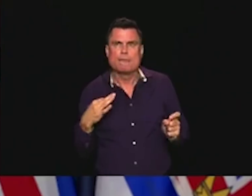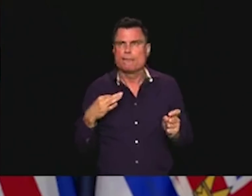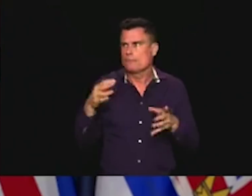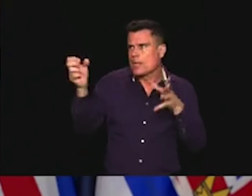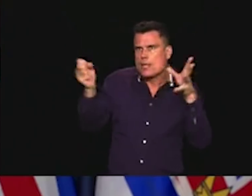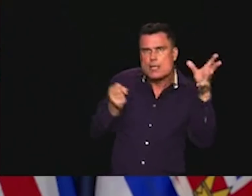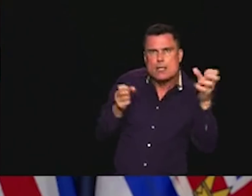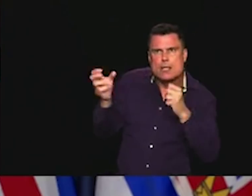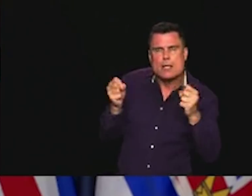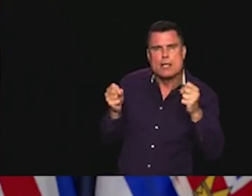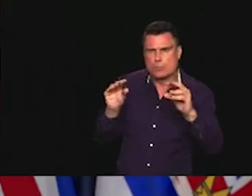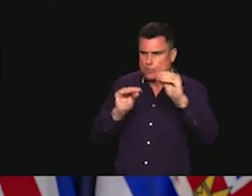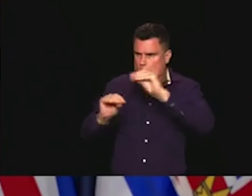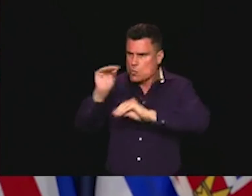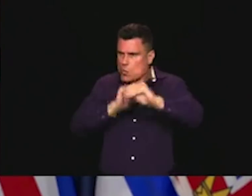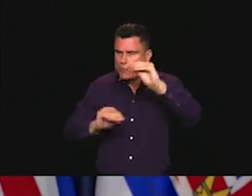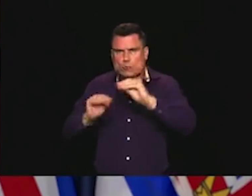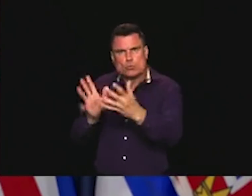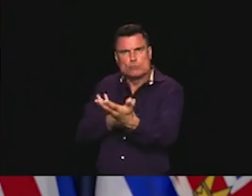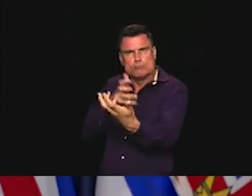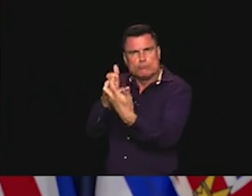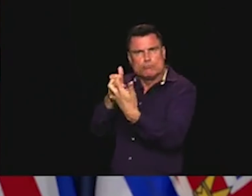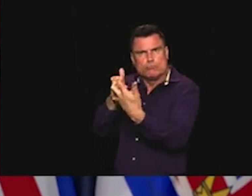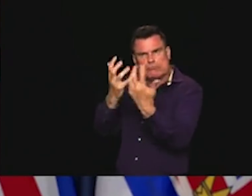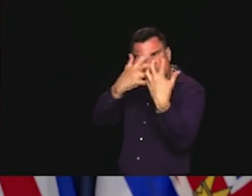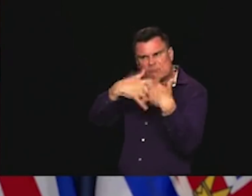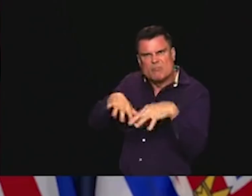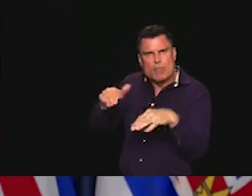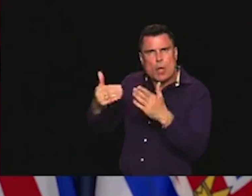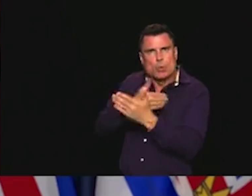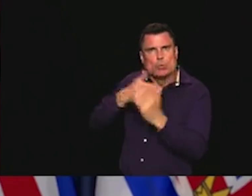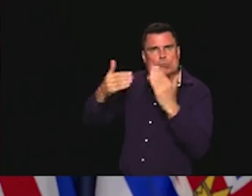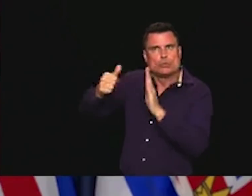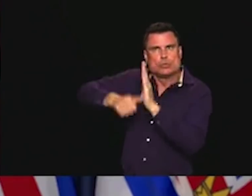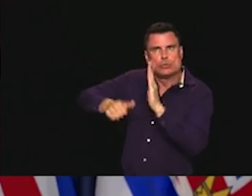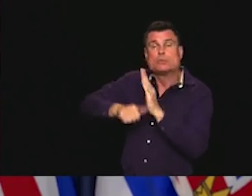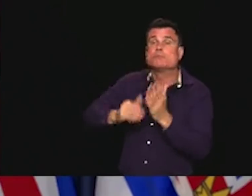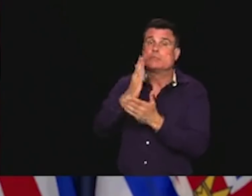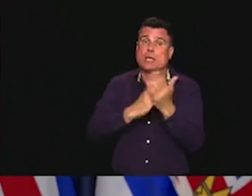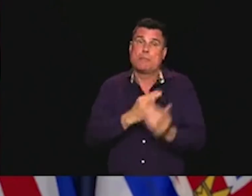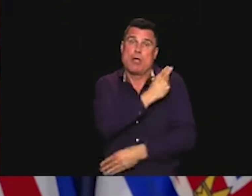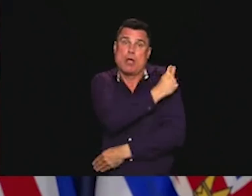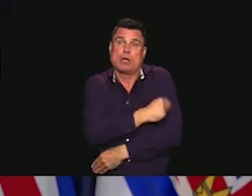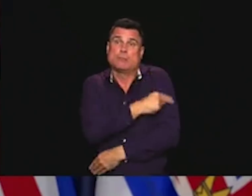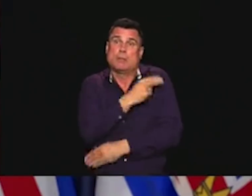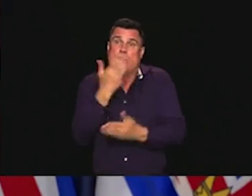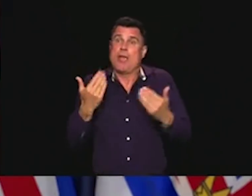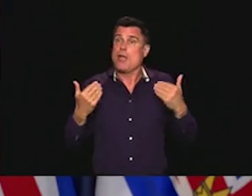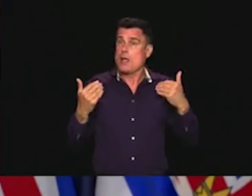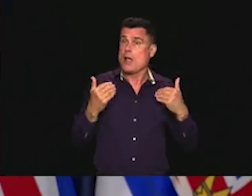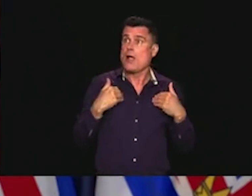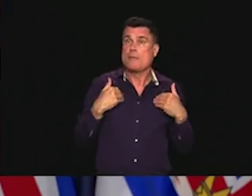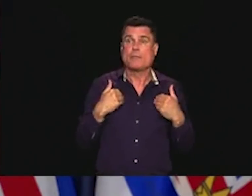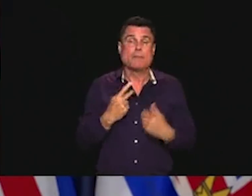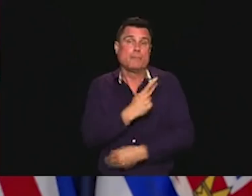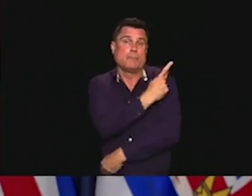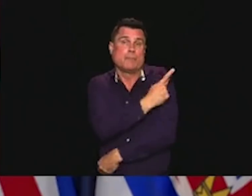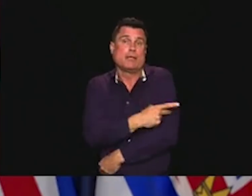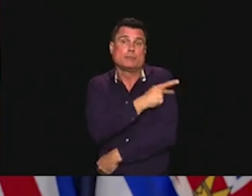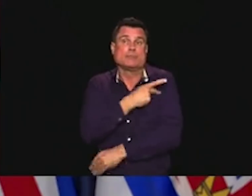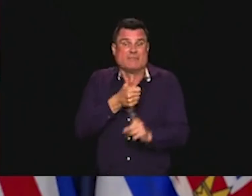completed this week in the coming days, along with the calls that have been made and urgent and emergency surgeries completed in the past